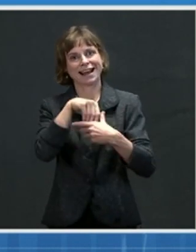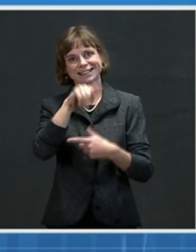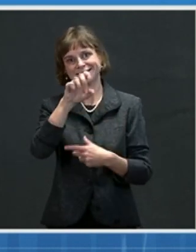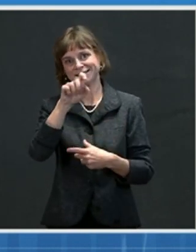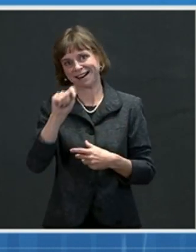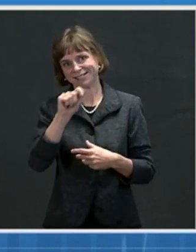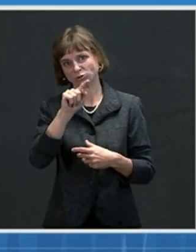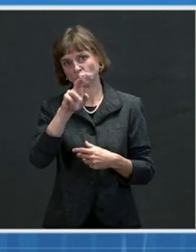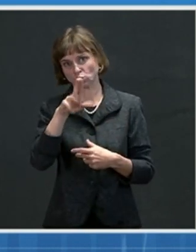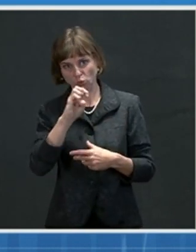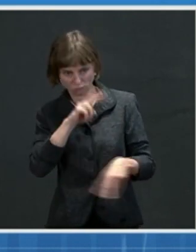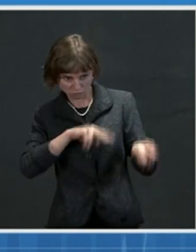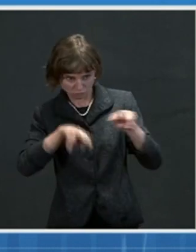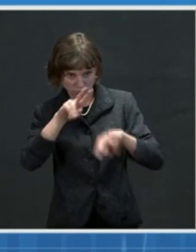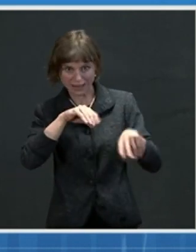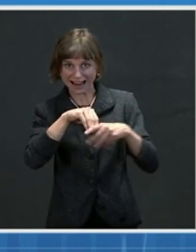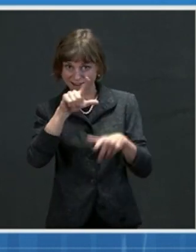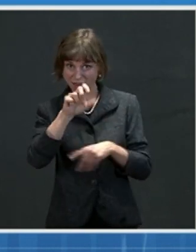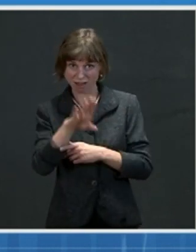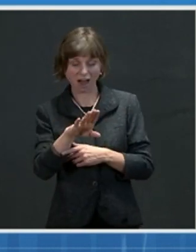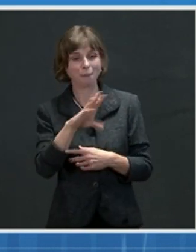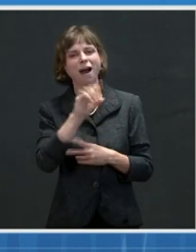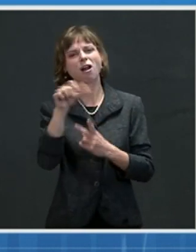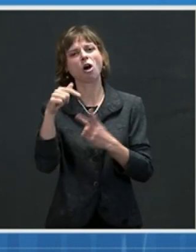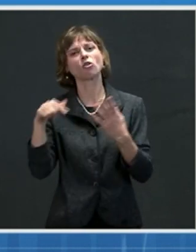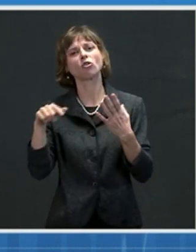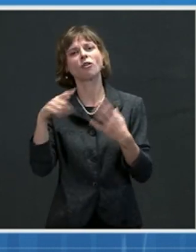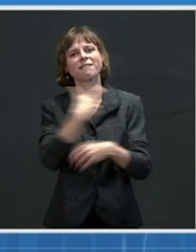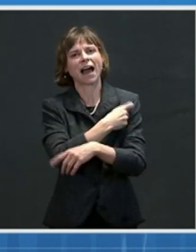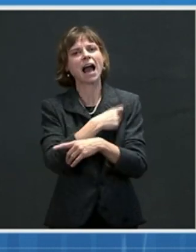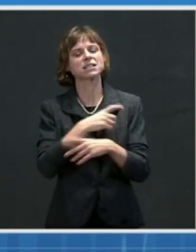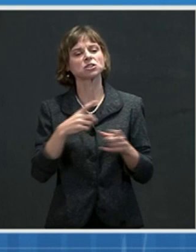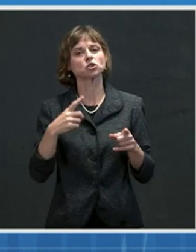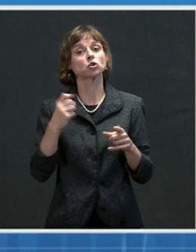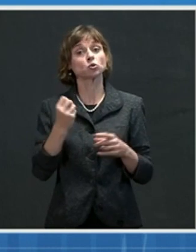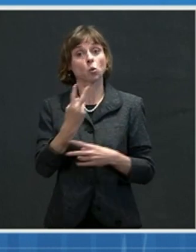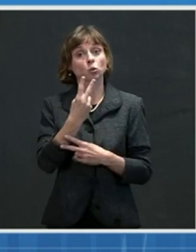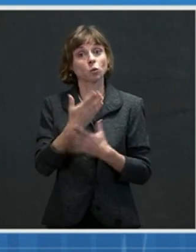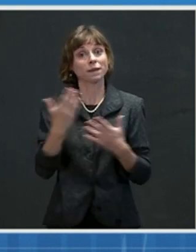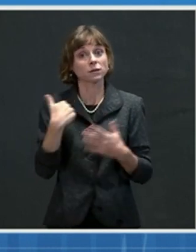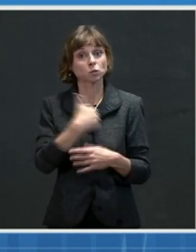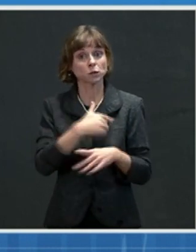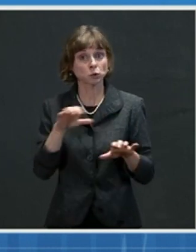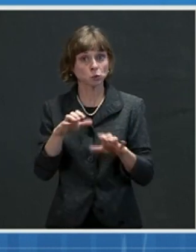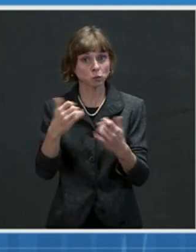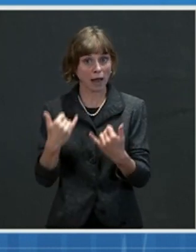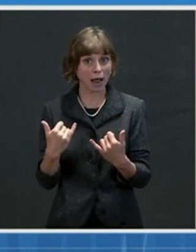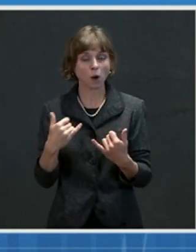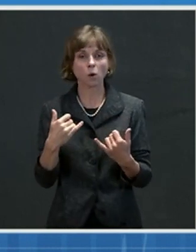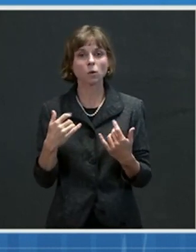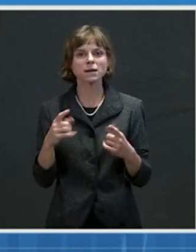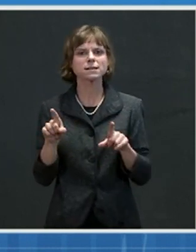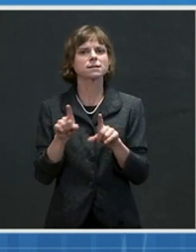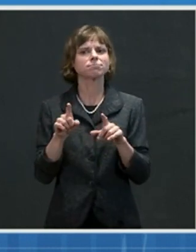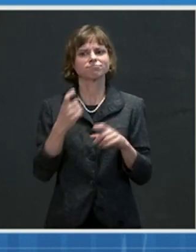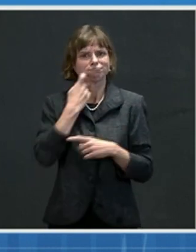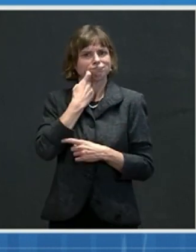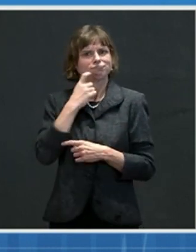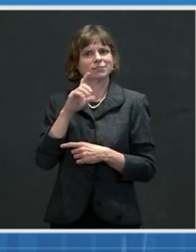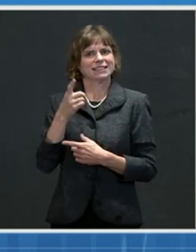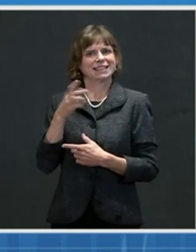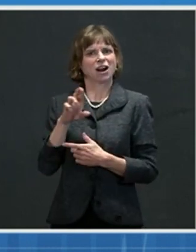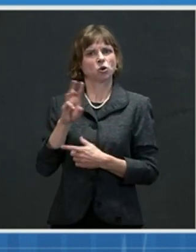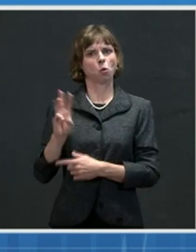as for vaccines that are other candidates. So the 2 things that we can do are some of the things that Dr. Walensky just